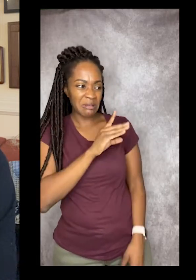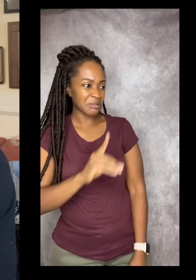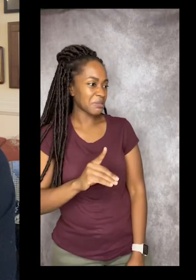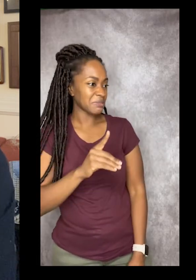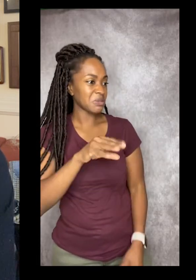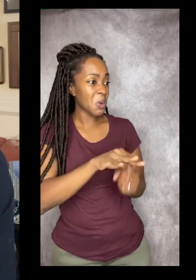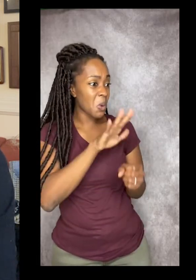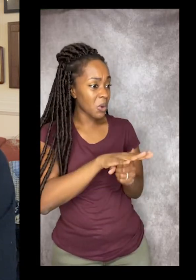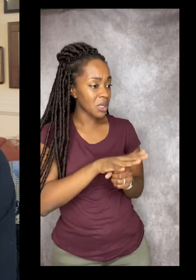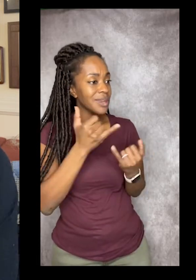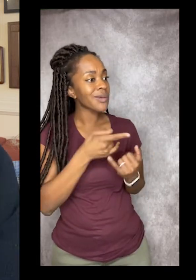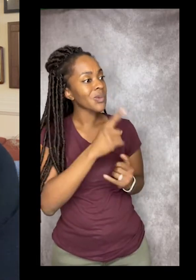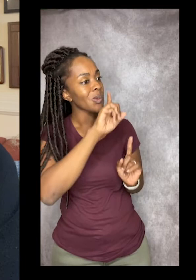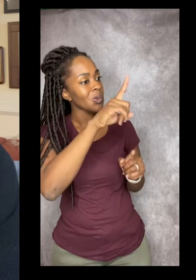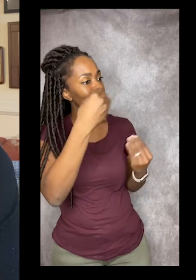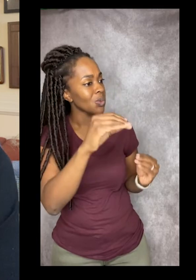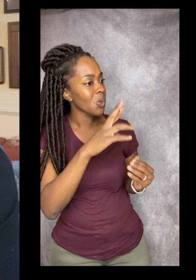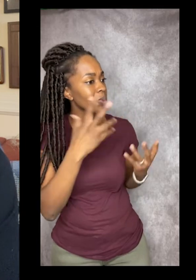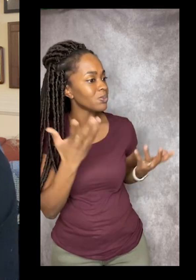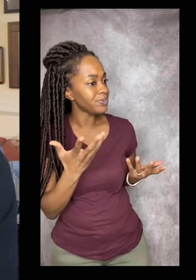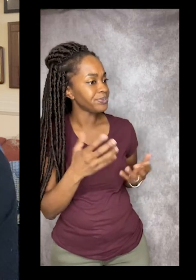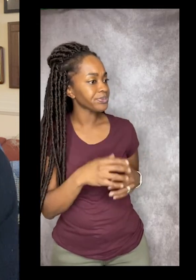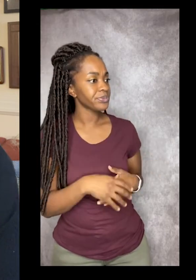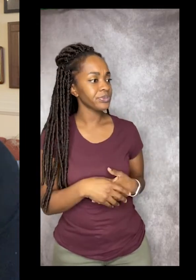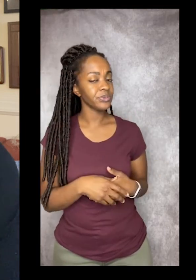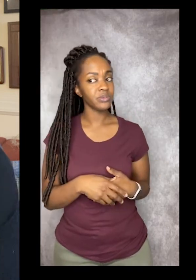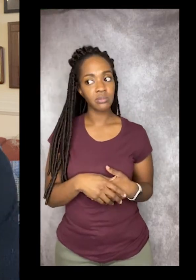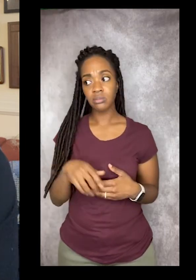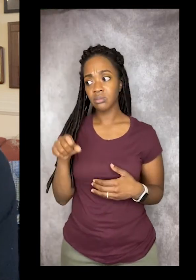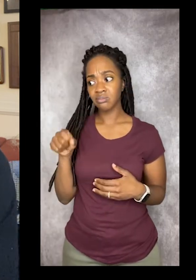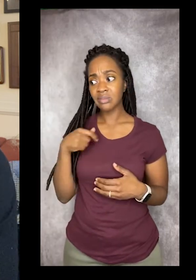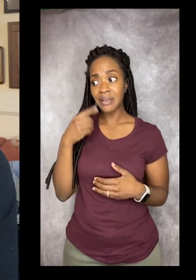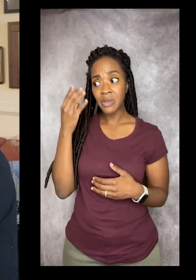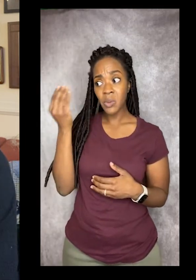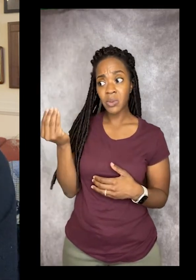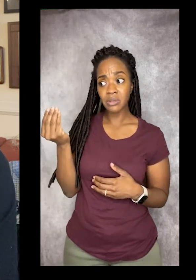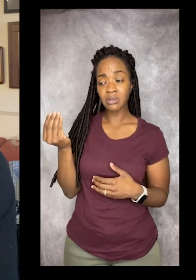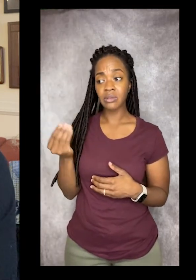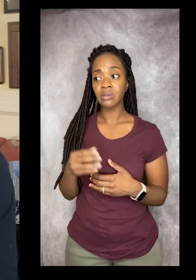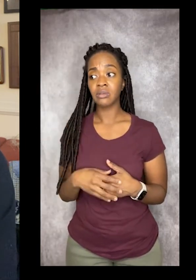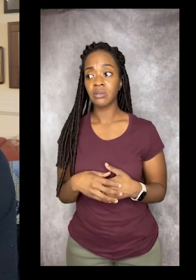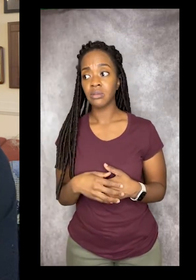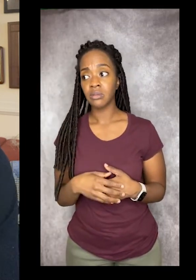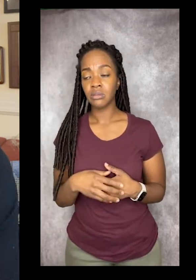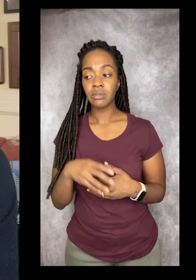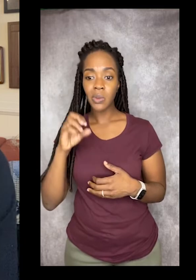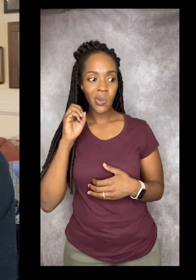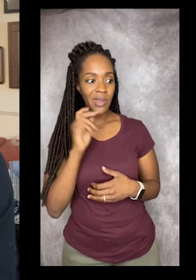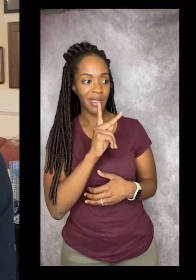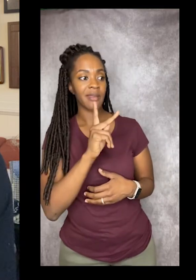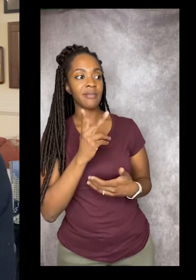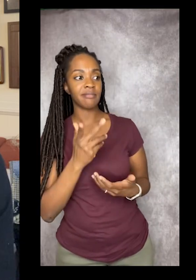soda. Now you gonna go to the store for me or not? I'm going, the boy said. Okay